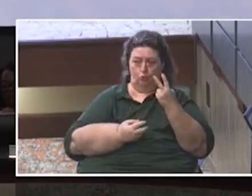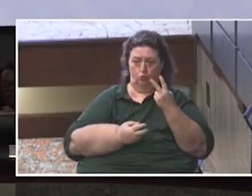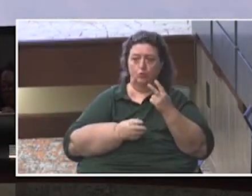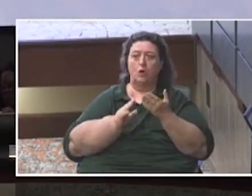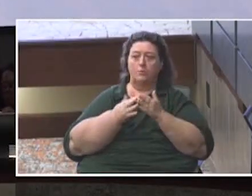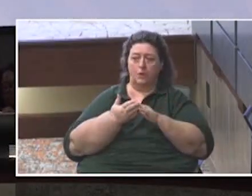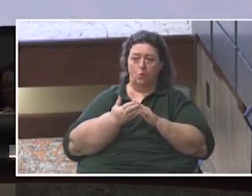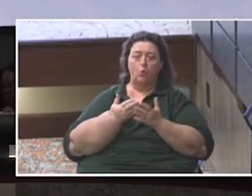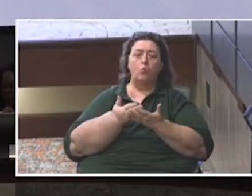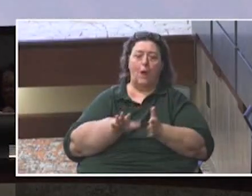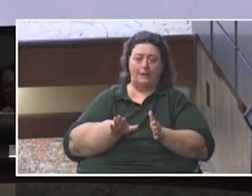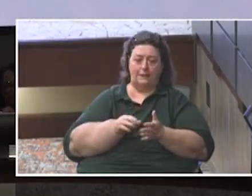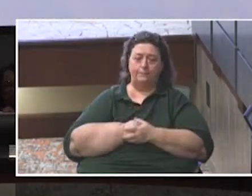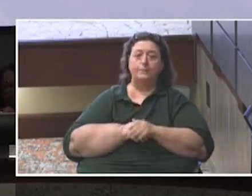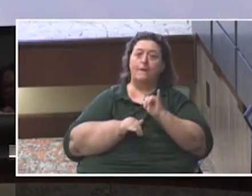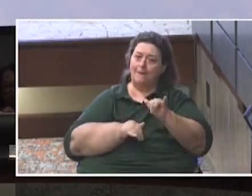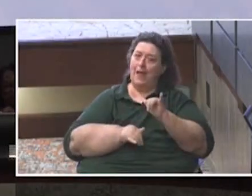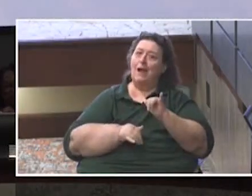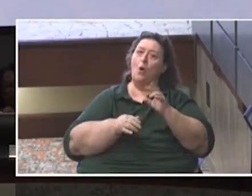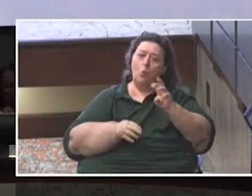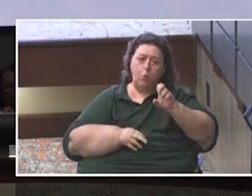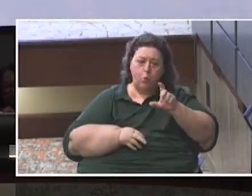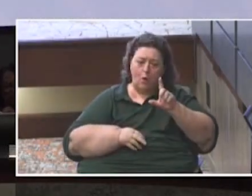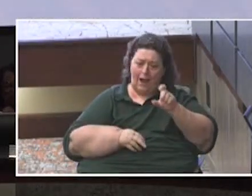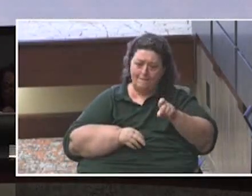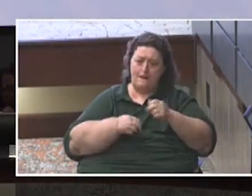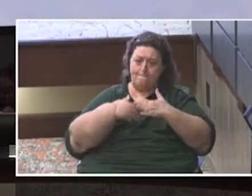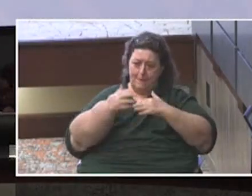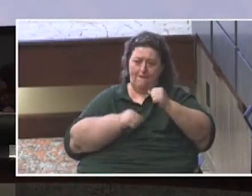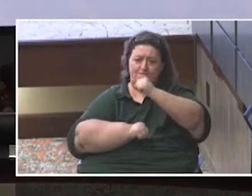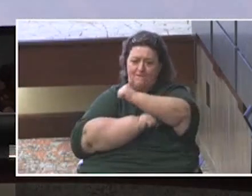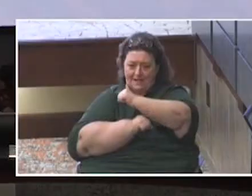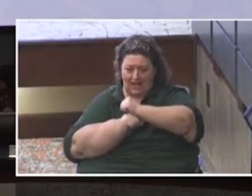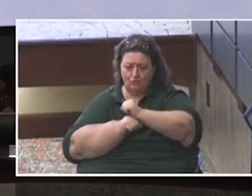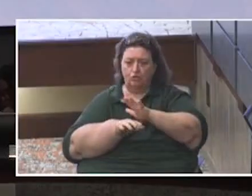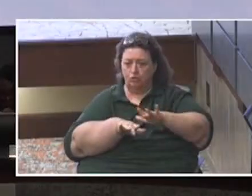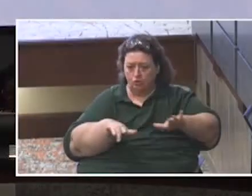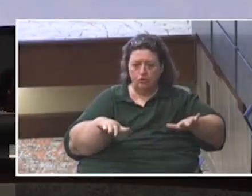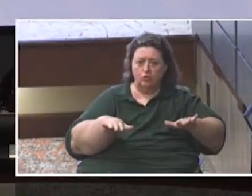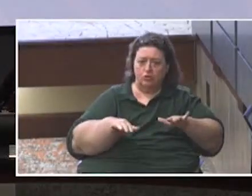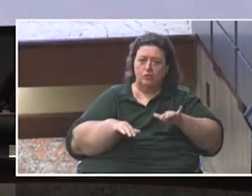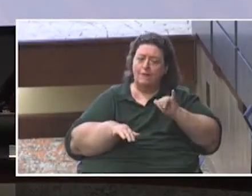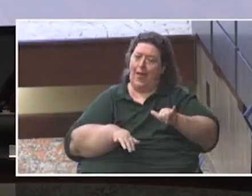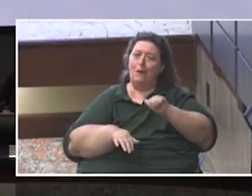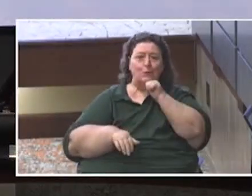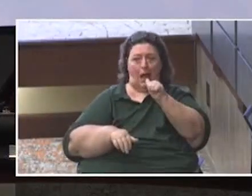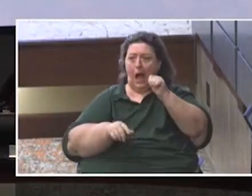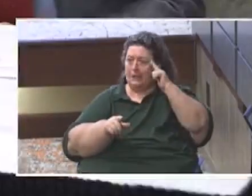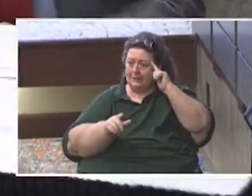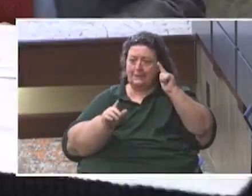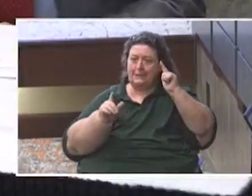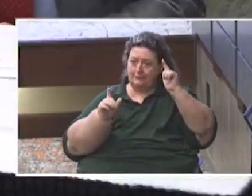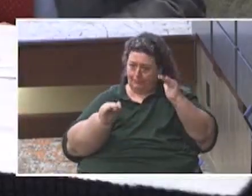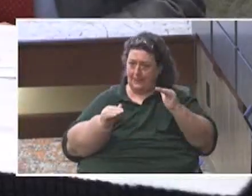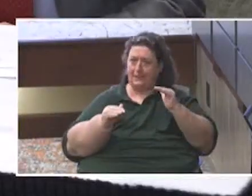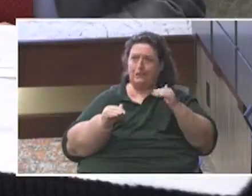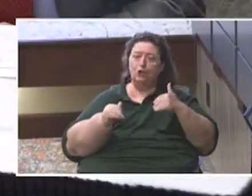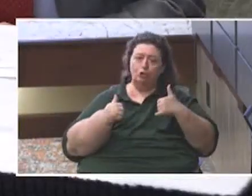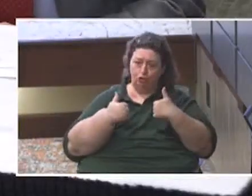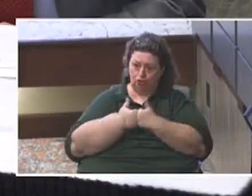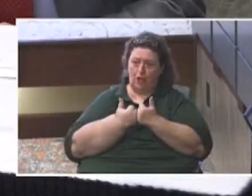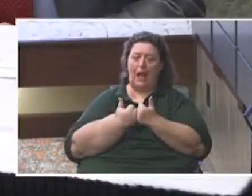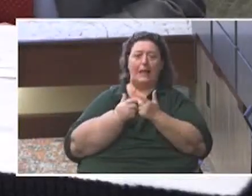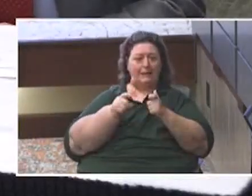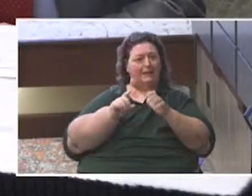compact waste well to build foundations. And so kind of an unexpected challenge was getting that